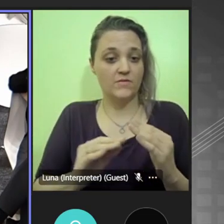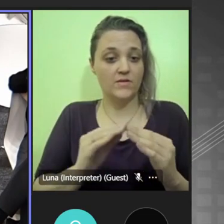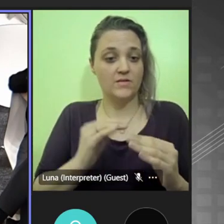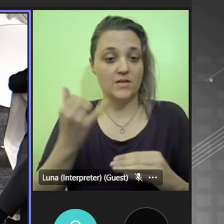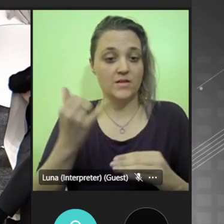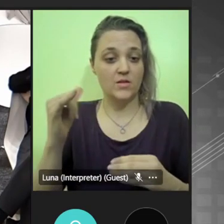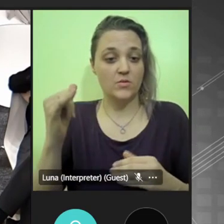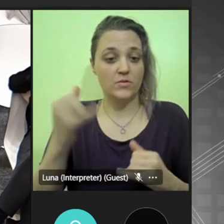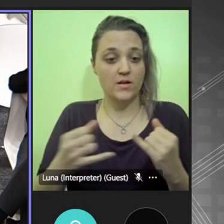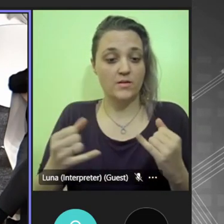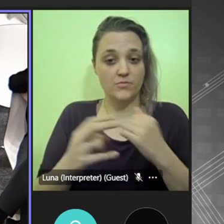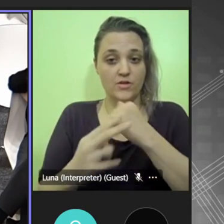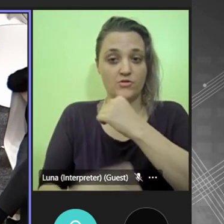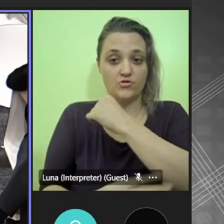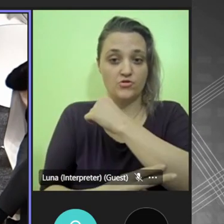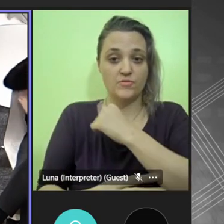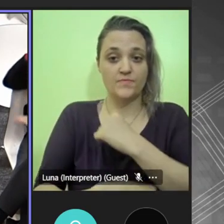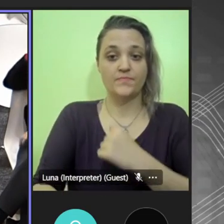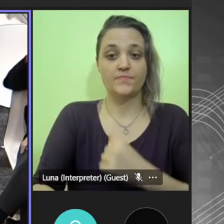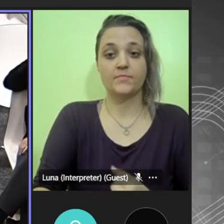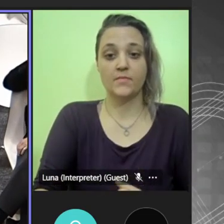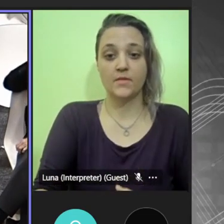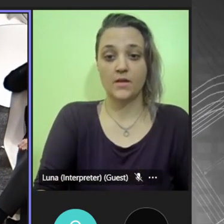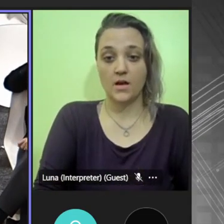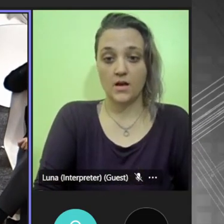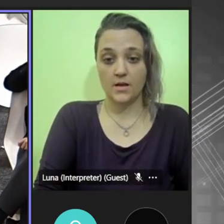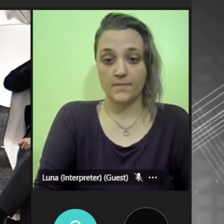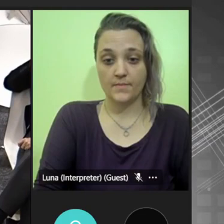last, you know, when they started fixing the Yellow Line bridge.